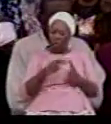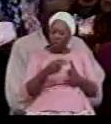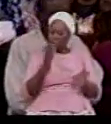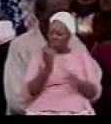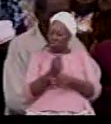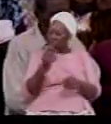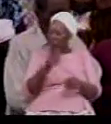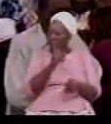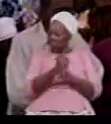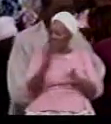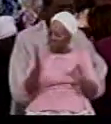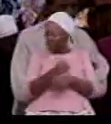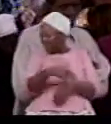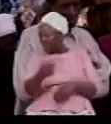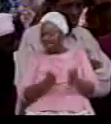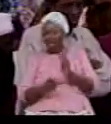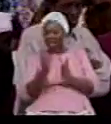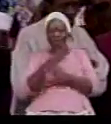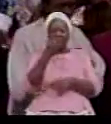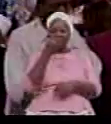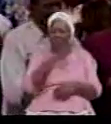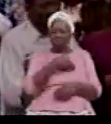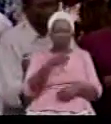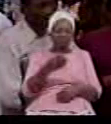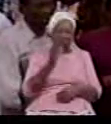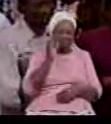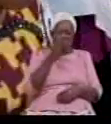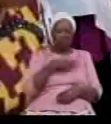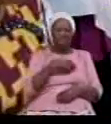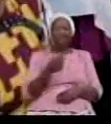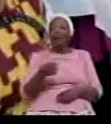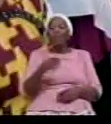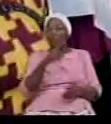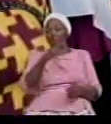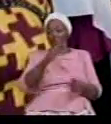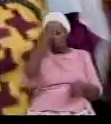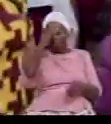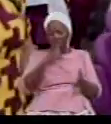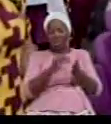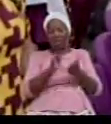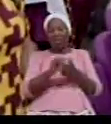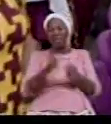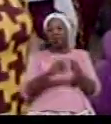Everything is provided. Everything is made available.